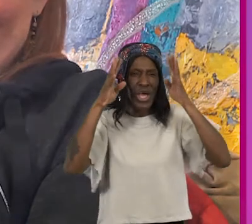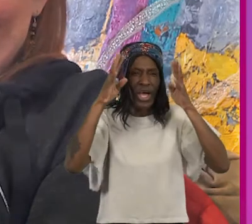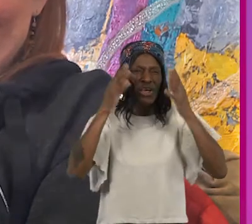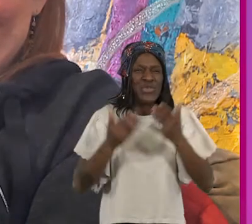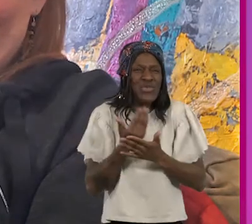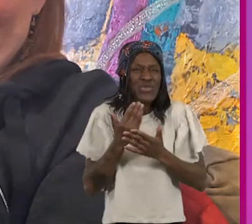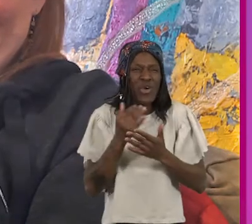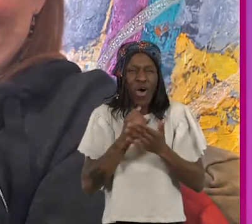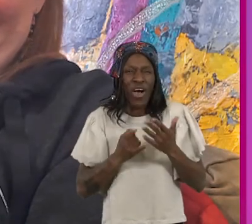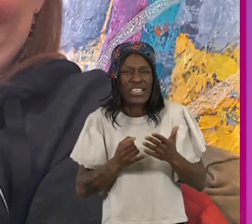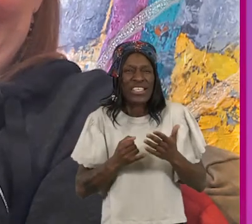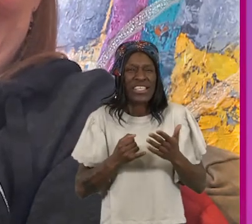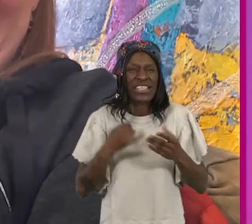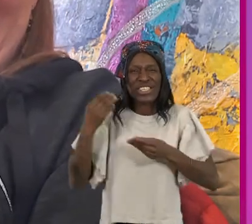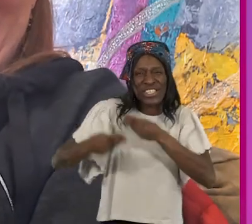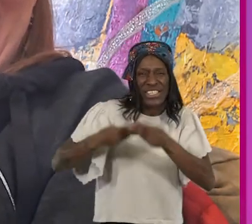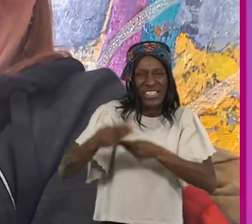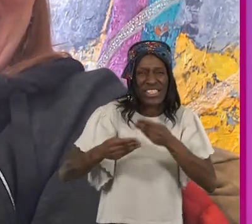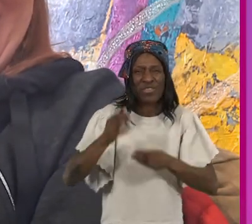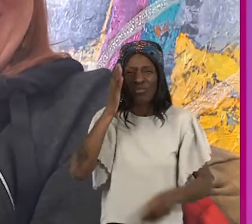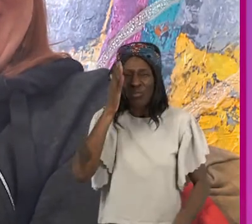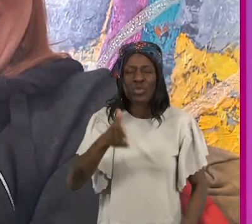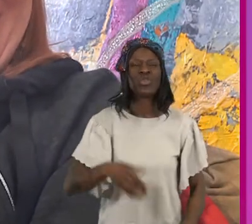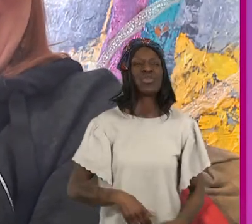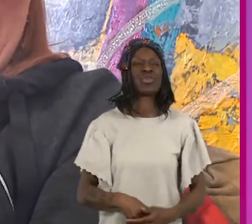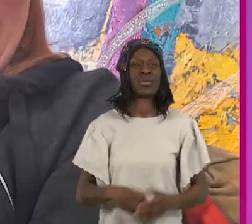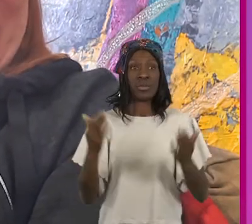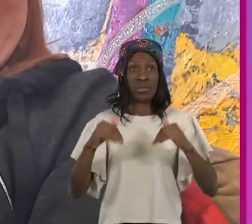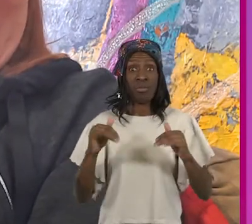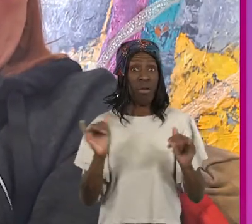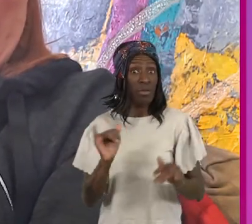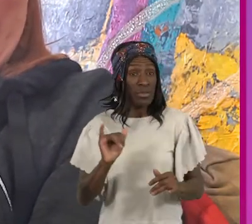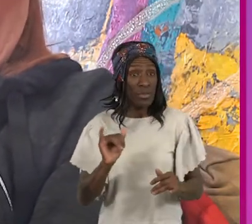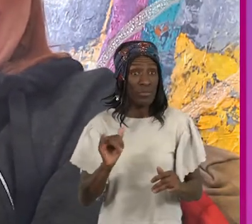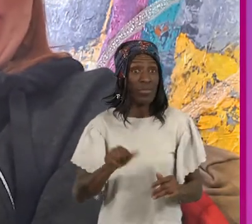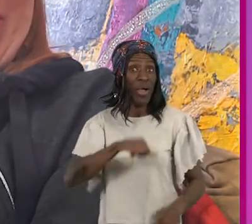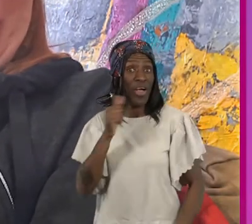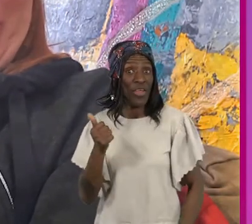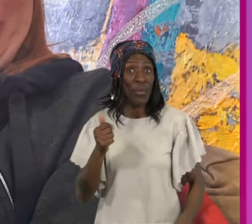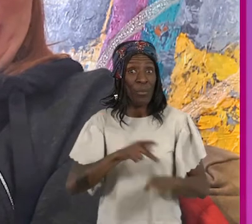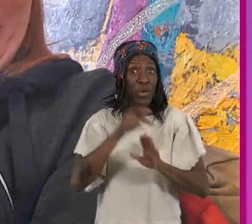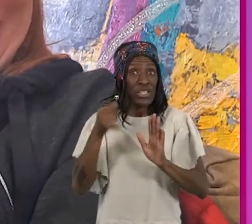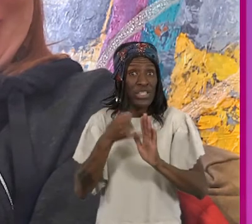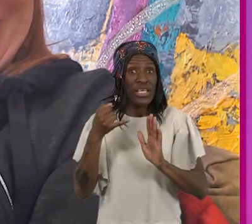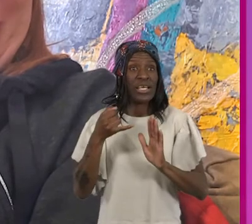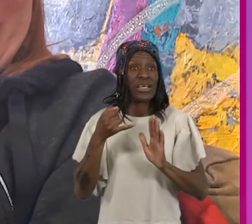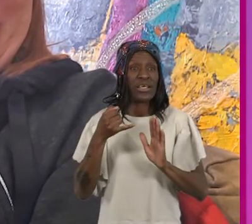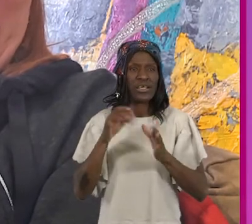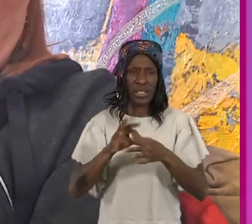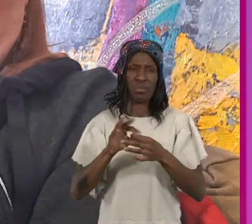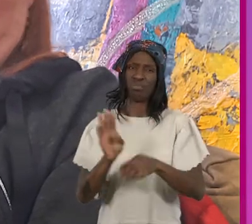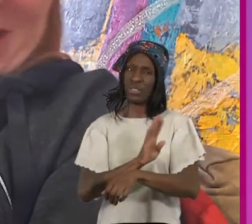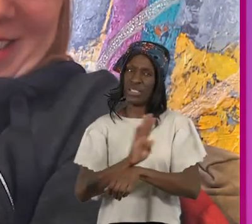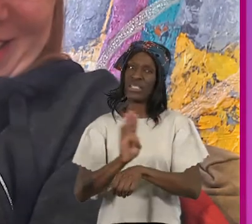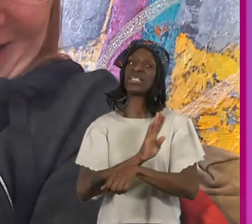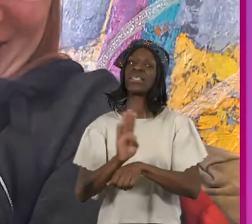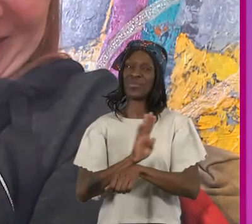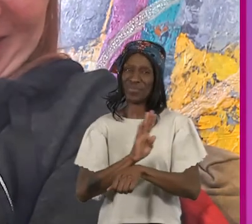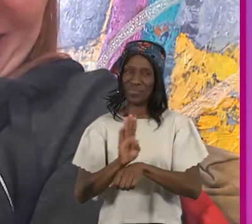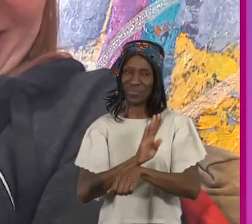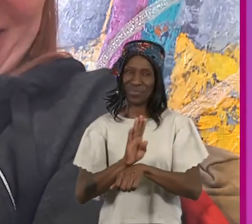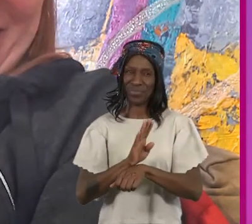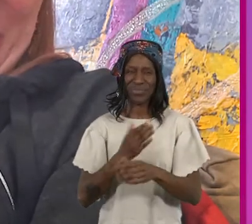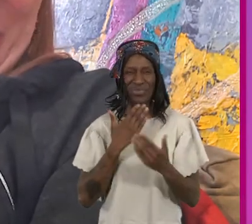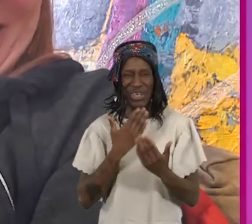next generation artists. And also another one of our projects was more on the business